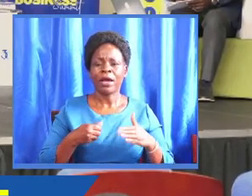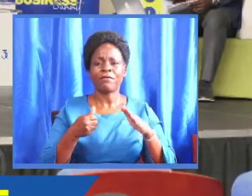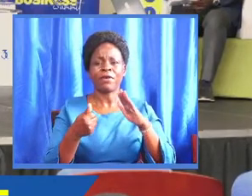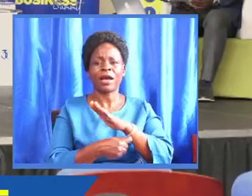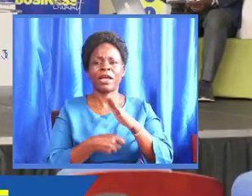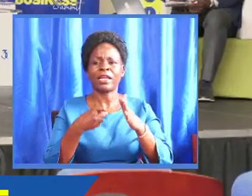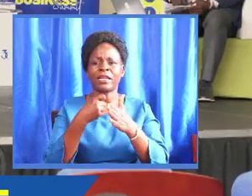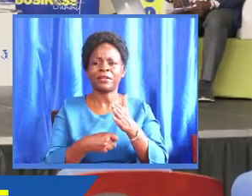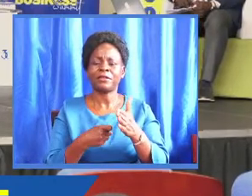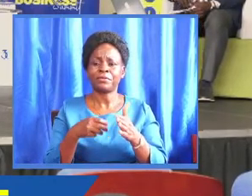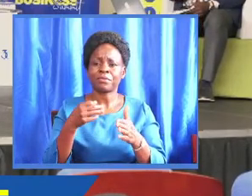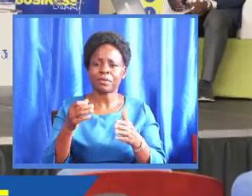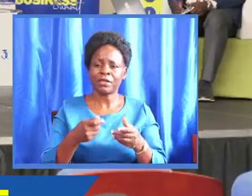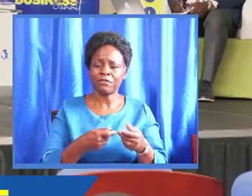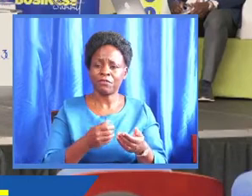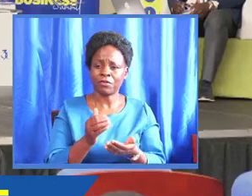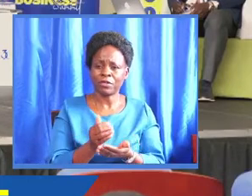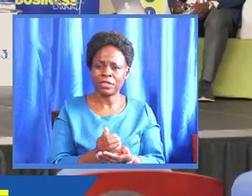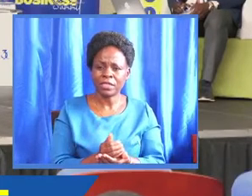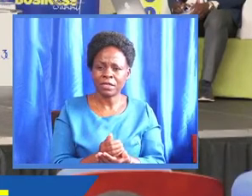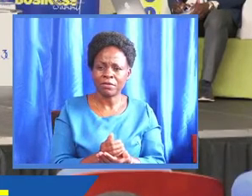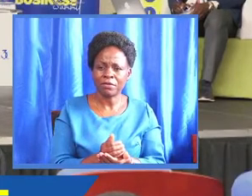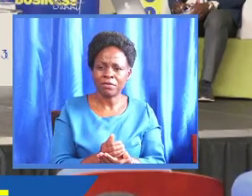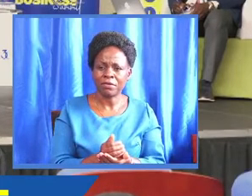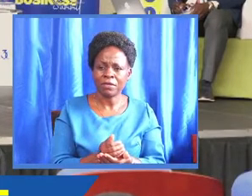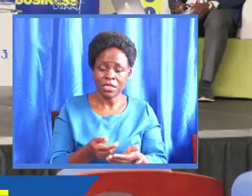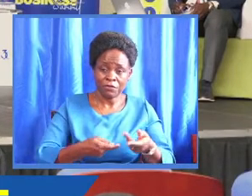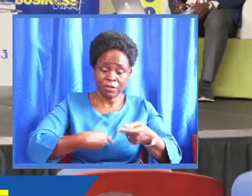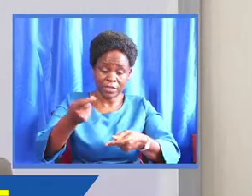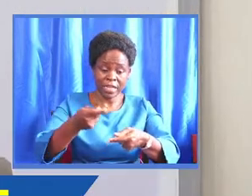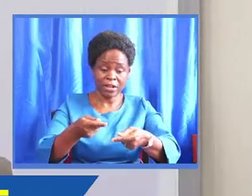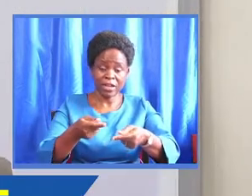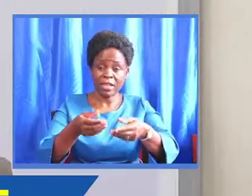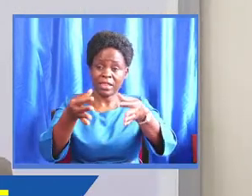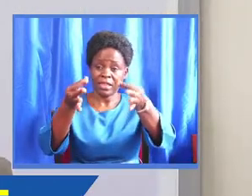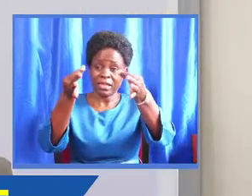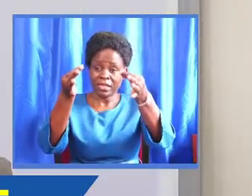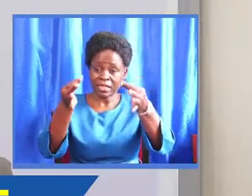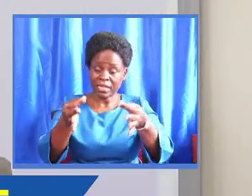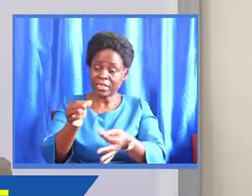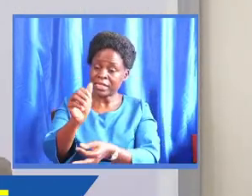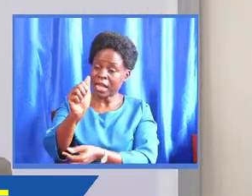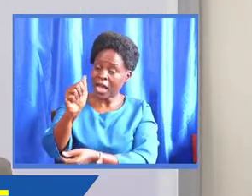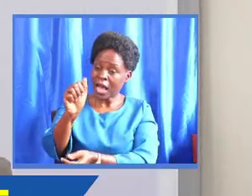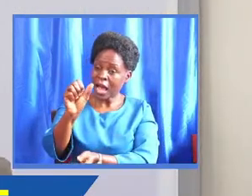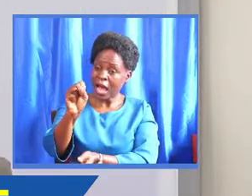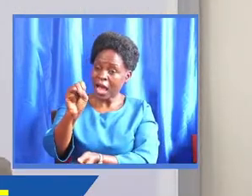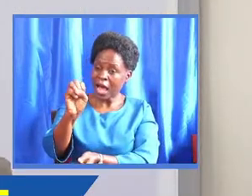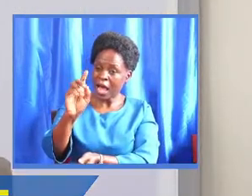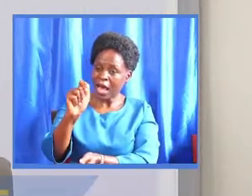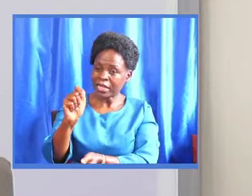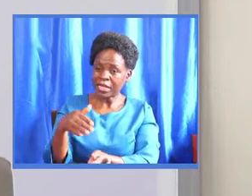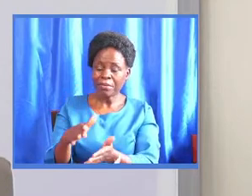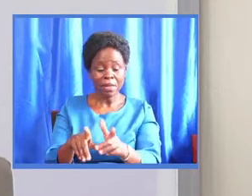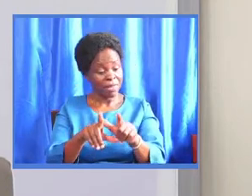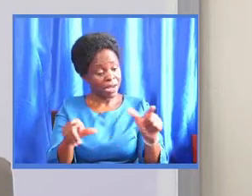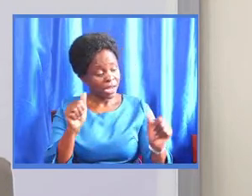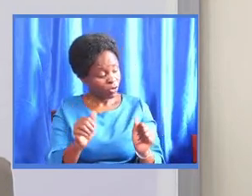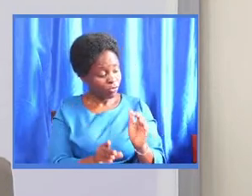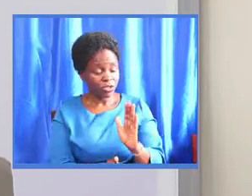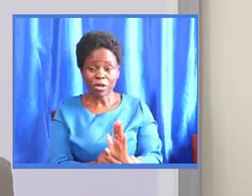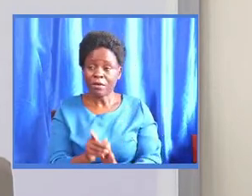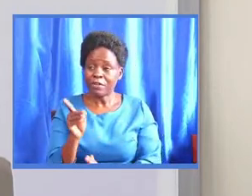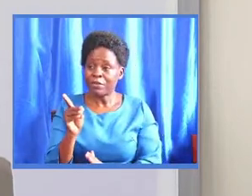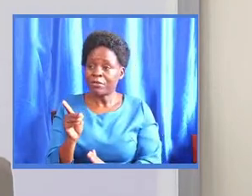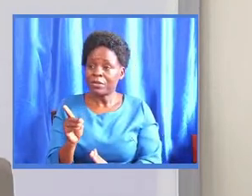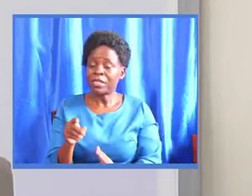again. That is if you sell this asset, or it could be a property, it could be land that you've developed, as long